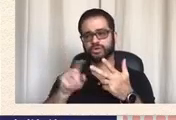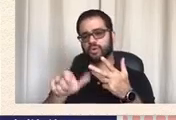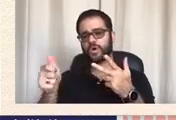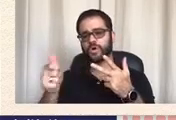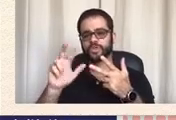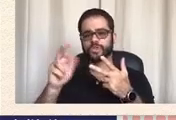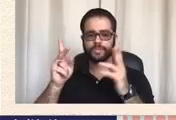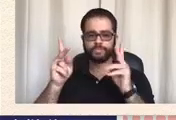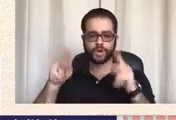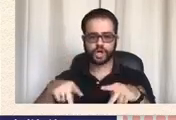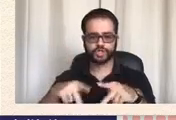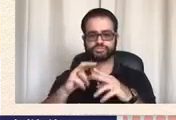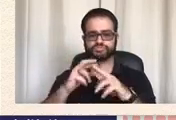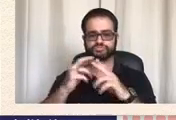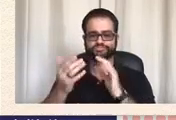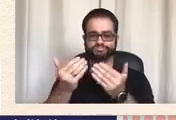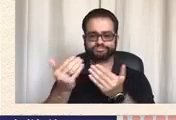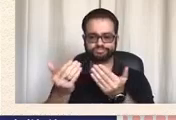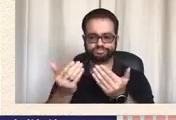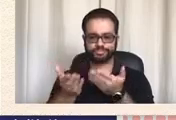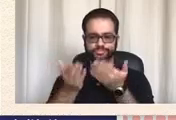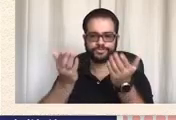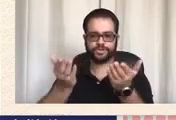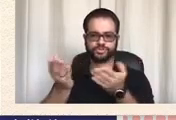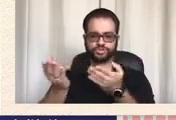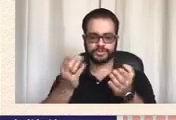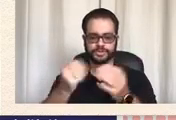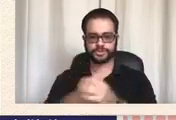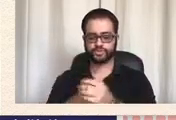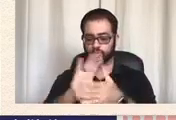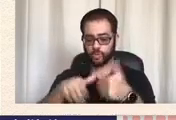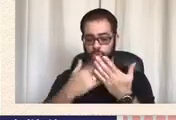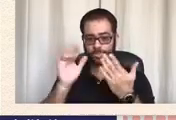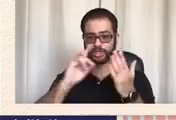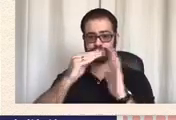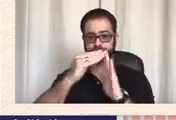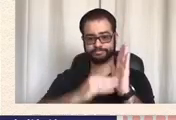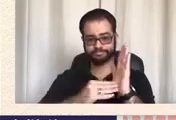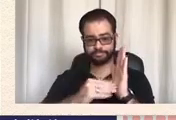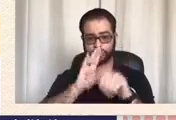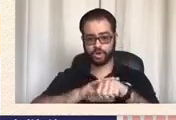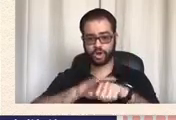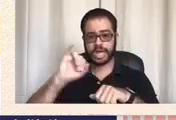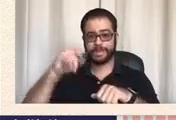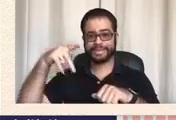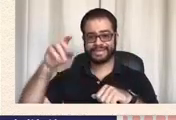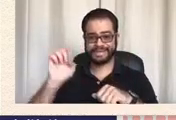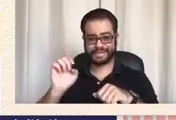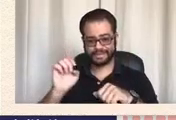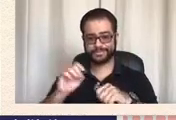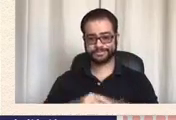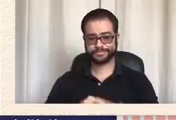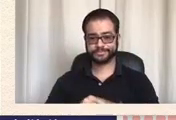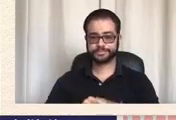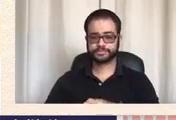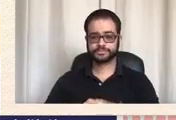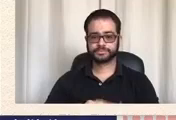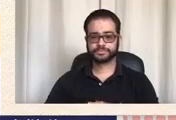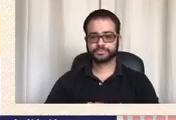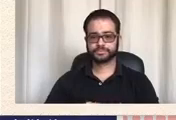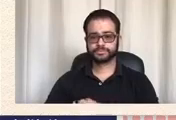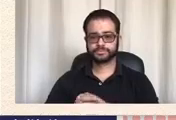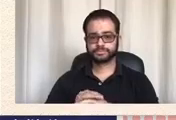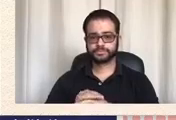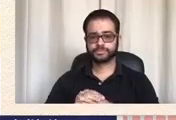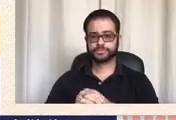comparable services. So this should be all written out on your individualized plan of employment. So if all of these